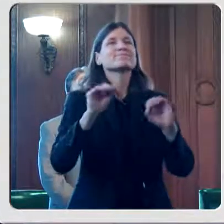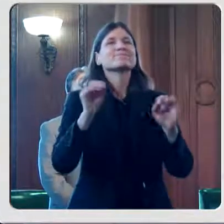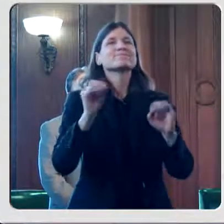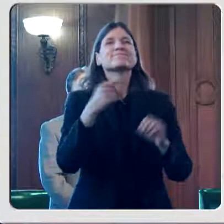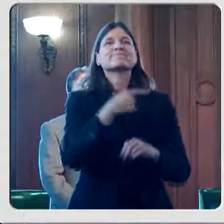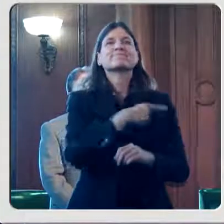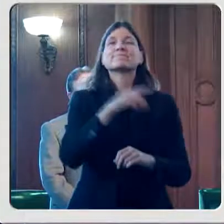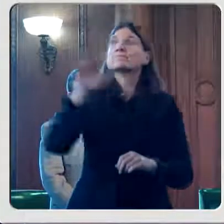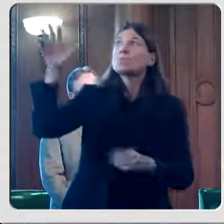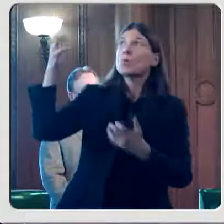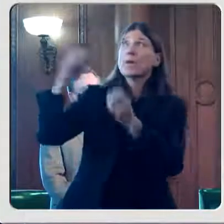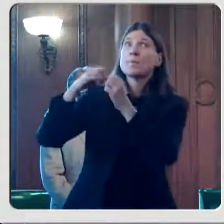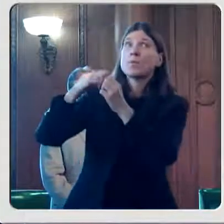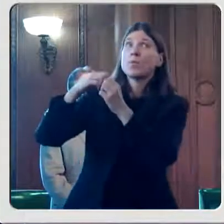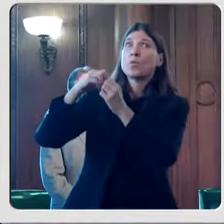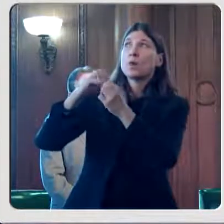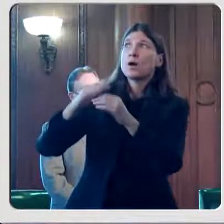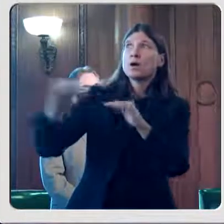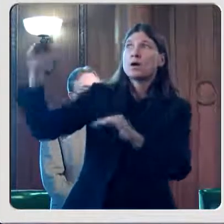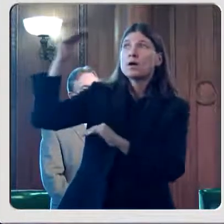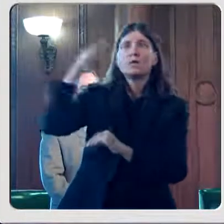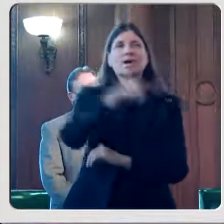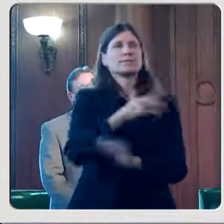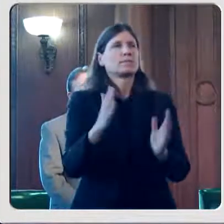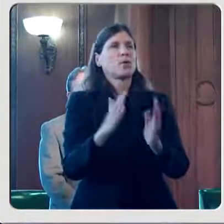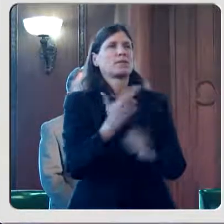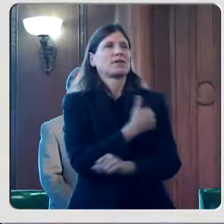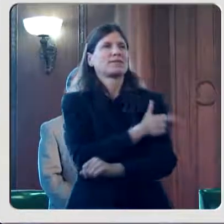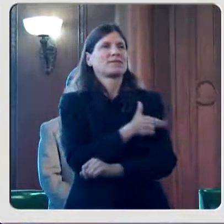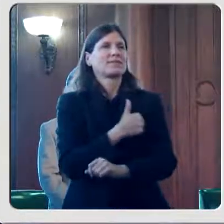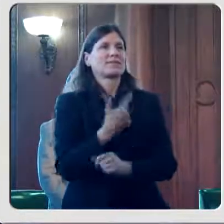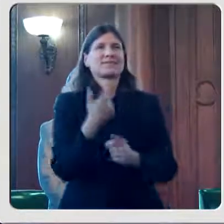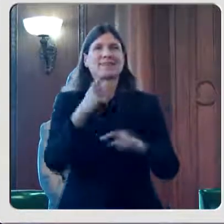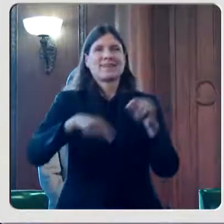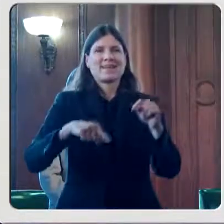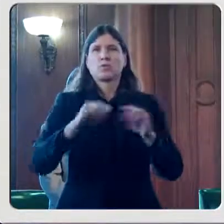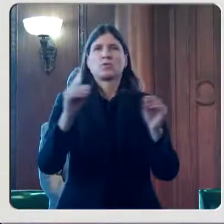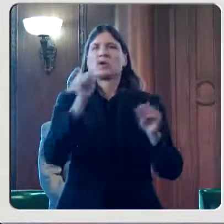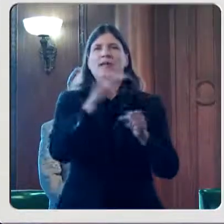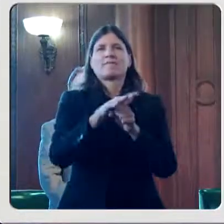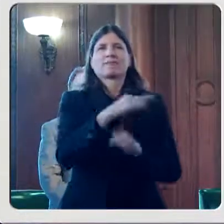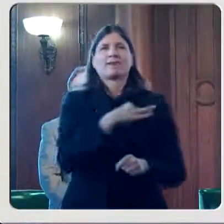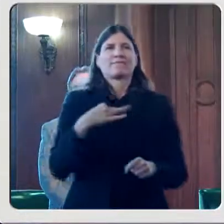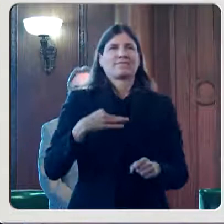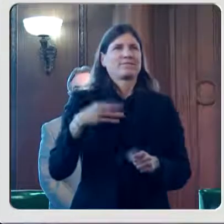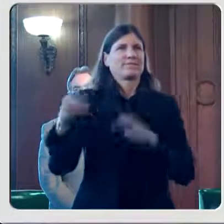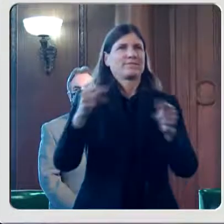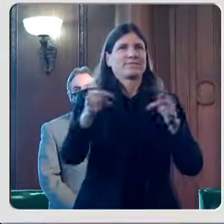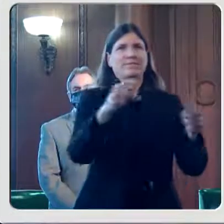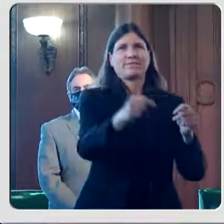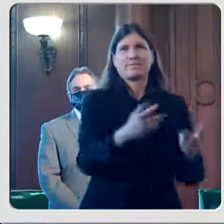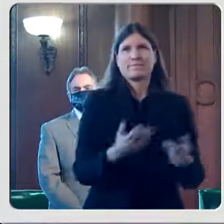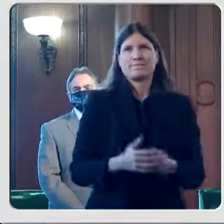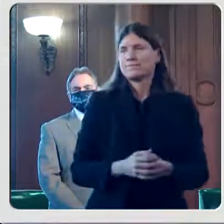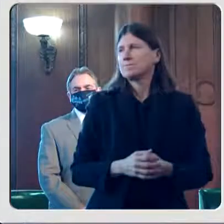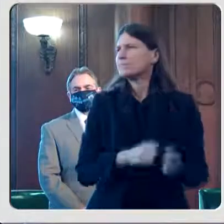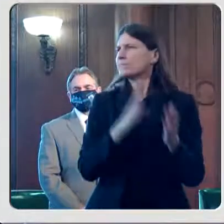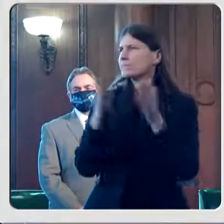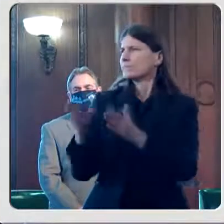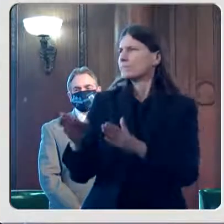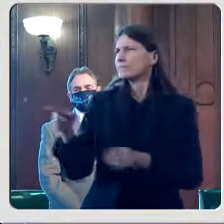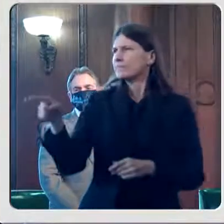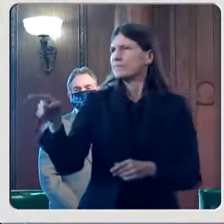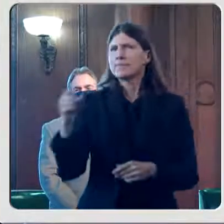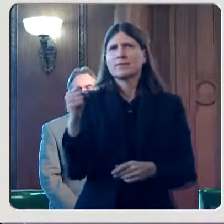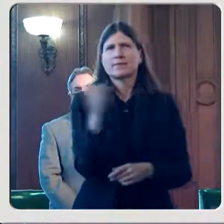additional vaccine other than what our capacity is. Any questions or comments? Dr. Travers, I'm curious, there's